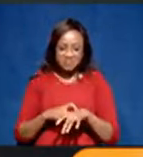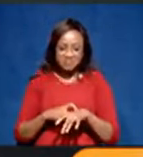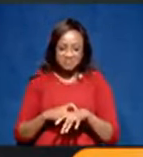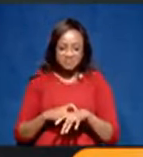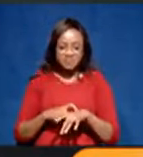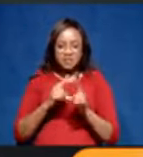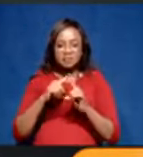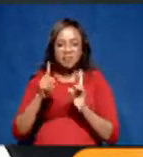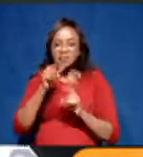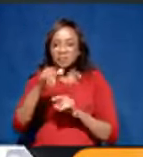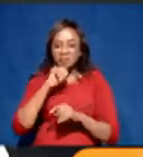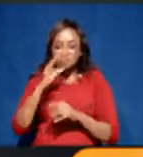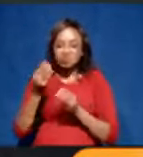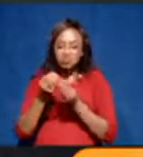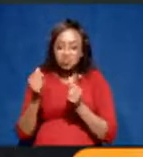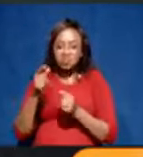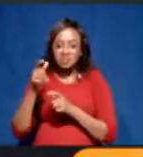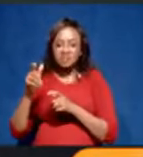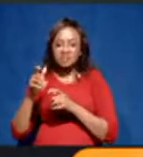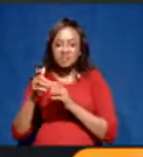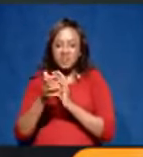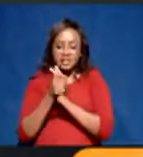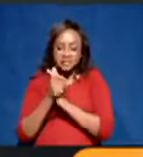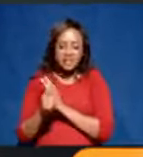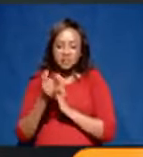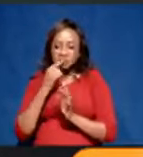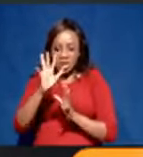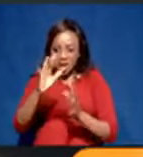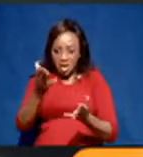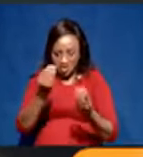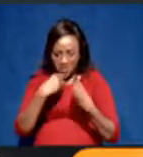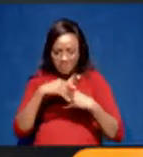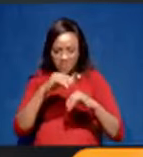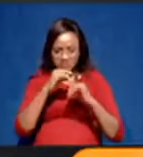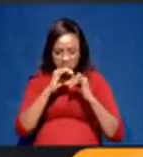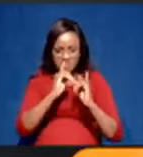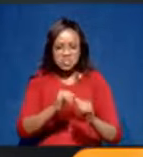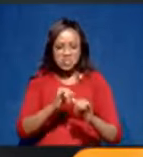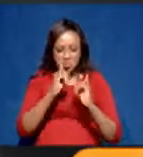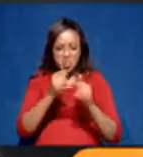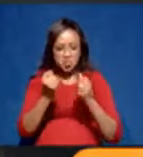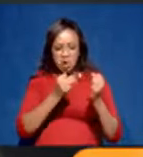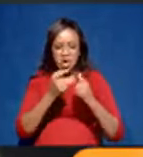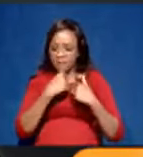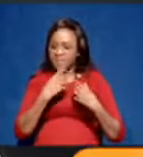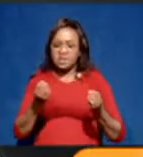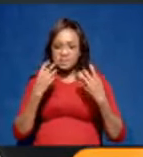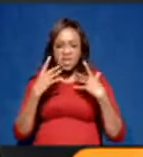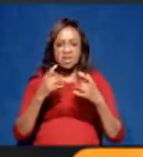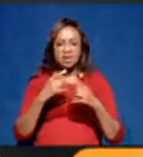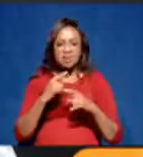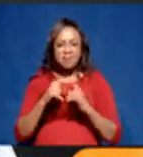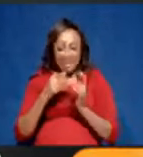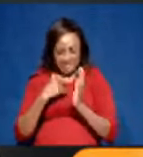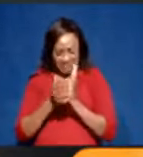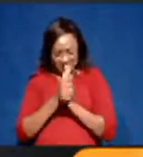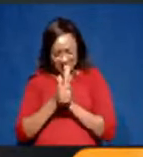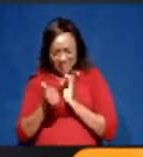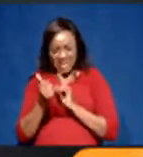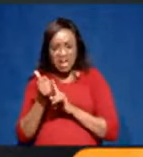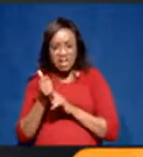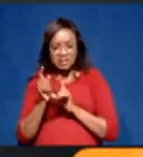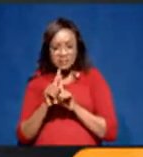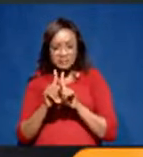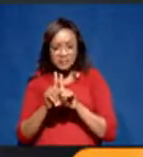administration, we are saying, no, just give us a new thing. Give us SHIF, because we crushed NHIF, but we might